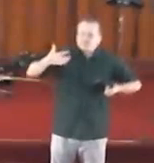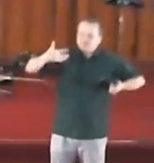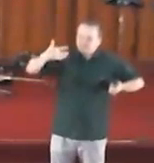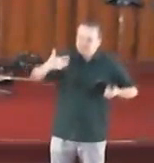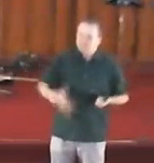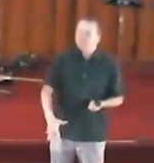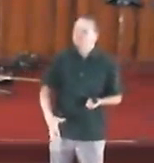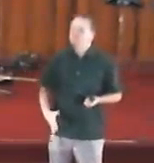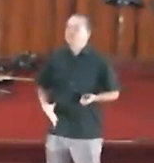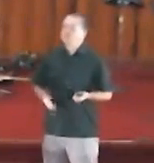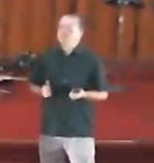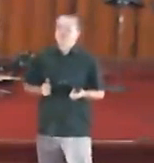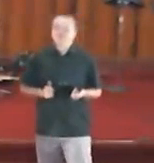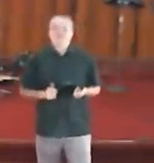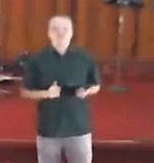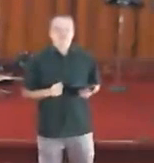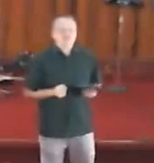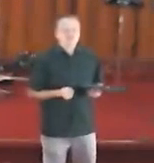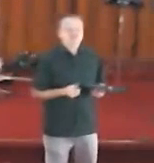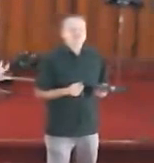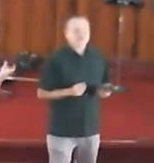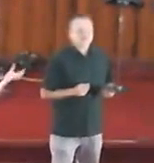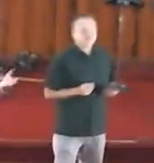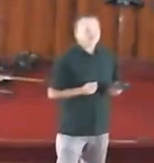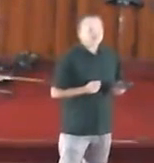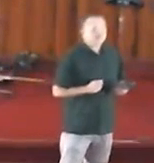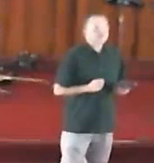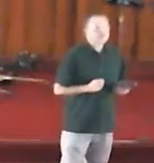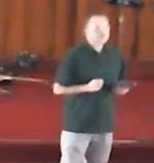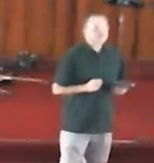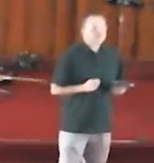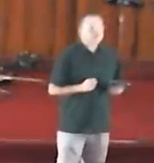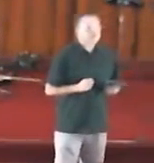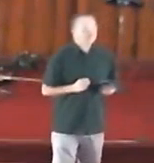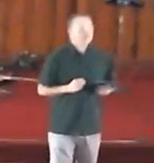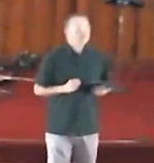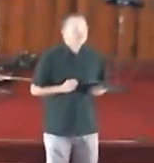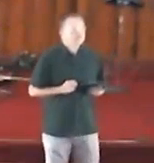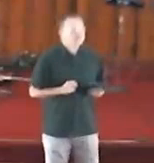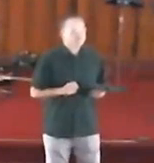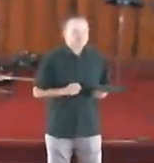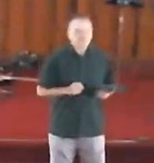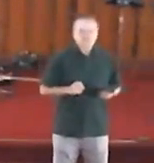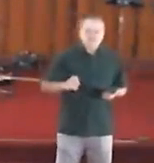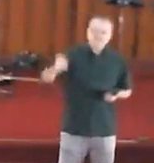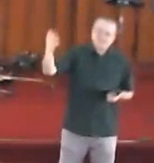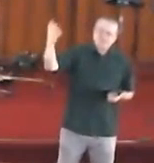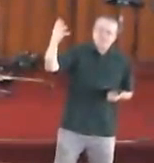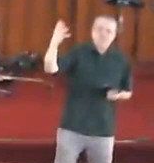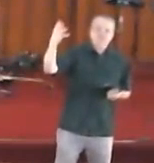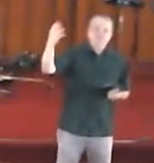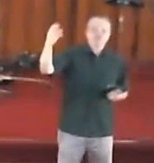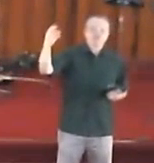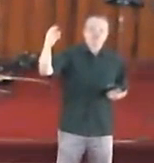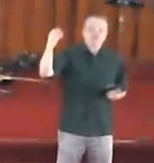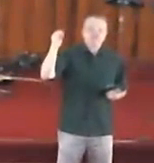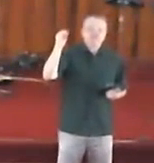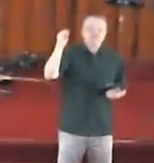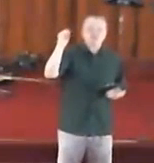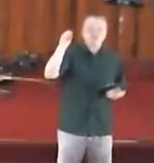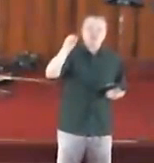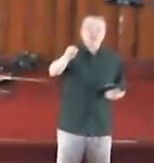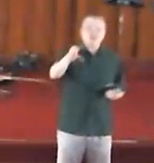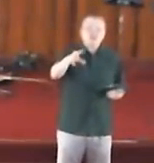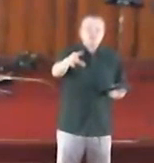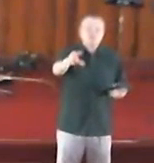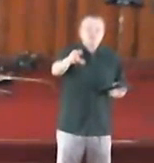nuestra vieja naturaleza. And I know we all battle with our flesh, with our old nature. Y el Espíritu Santo